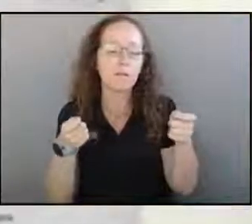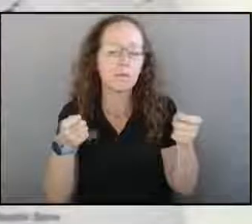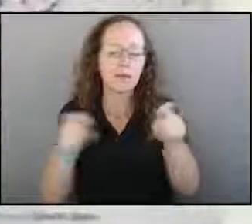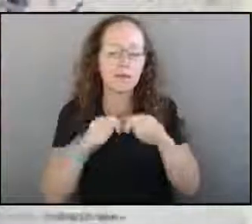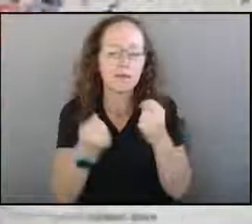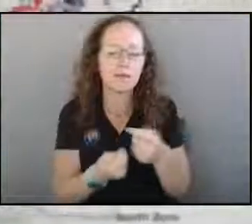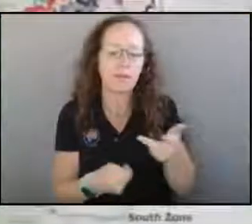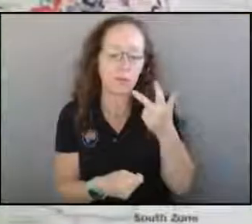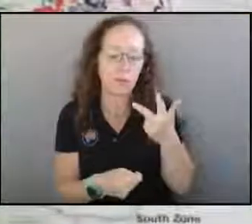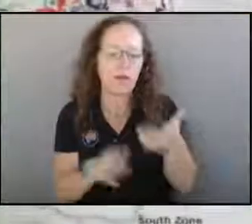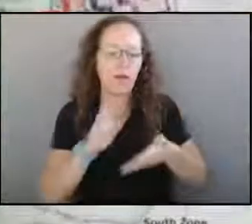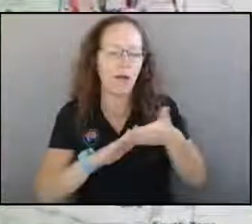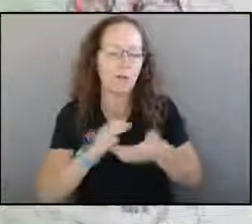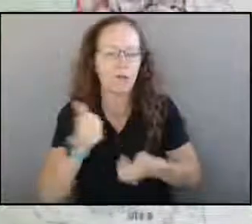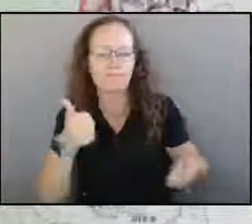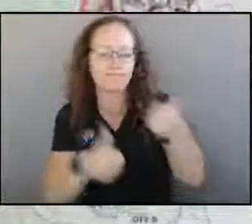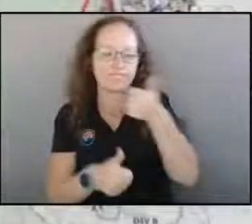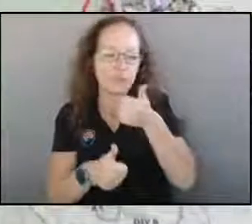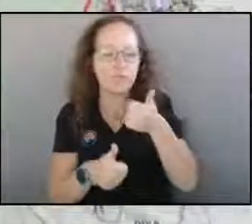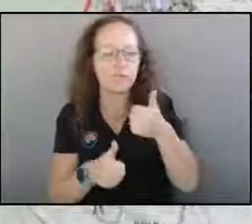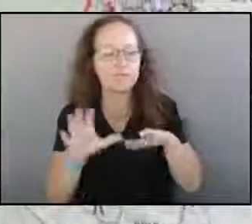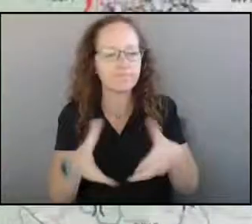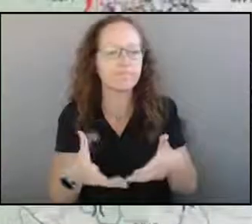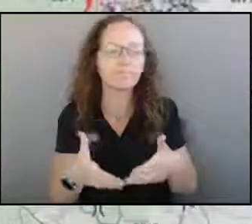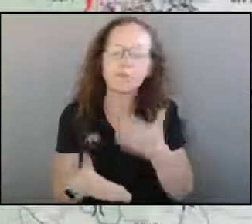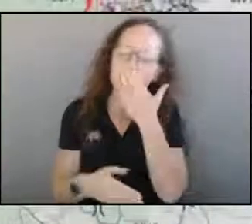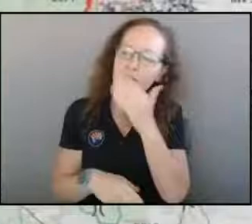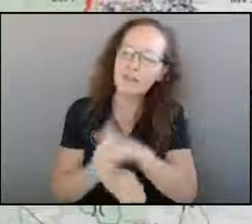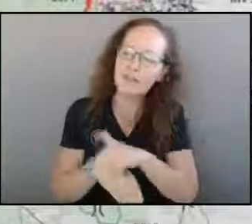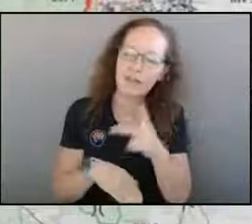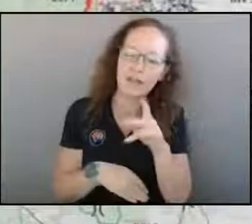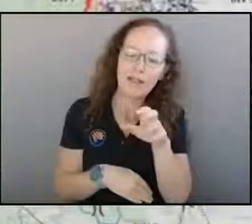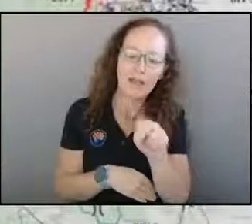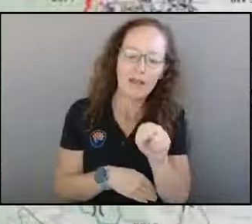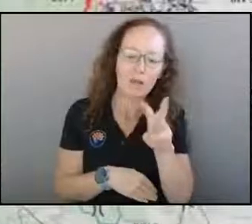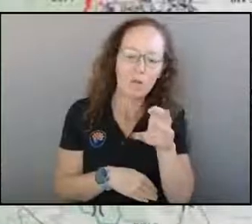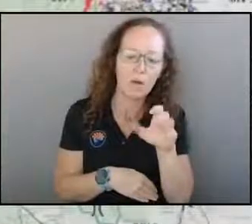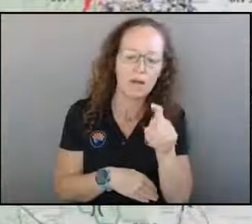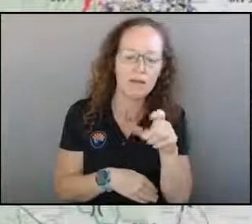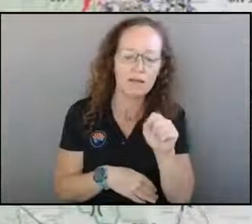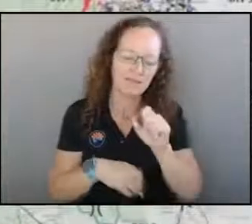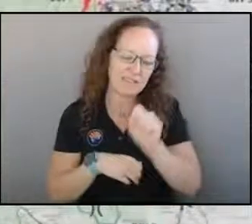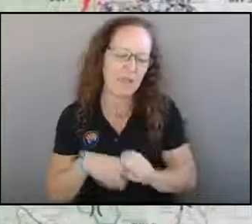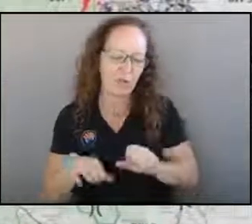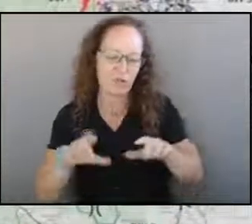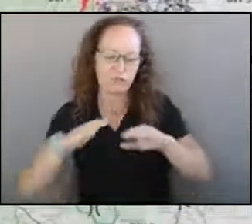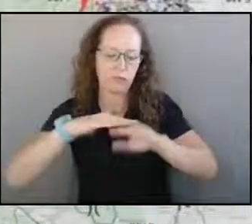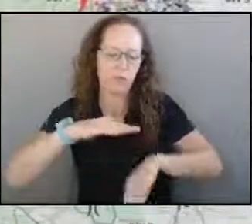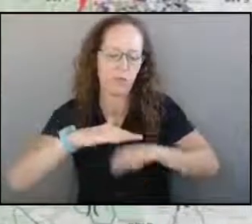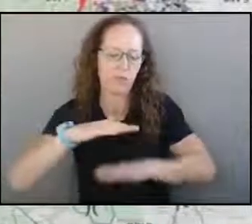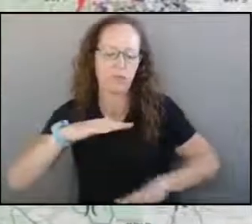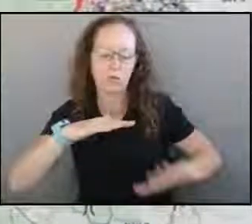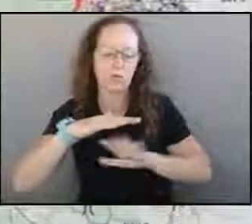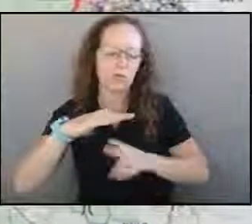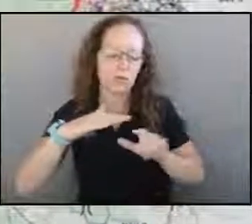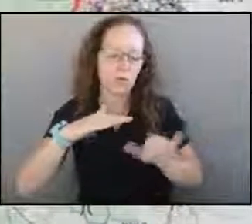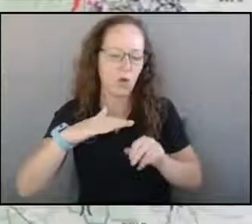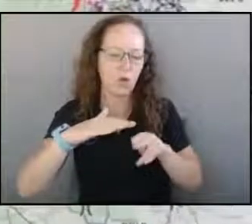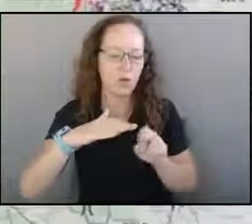Hey, good evening. Ken Watkins, Operations Chief down here in the South Zone, and go over the activity for